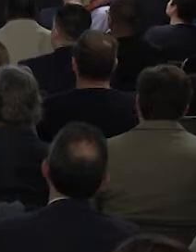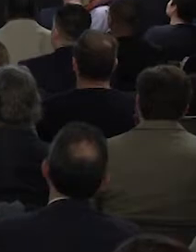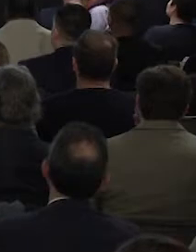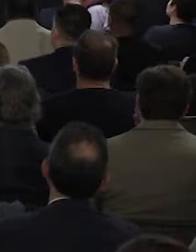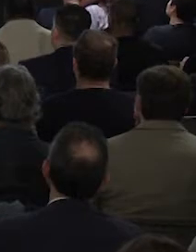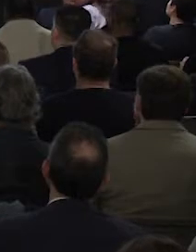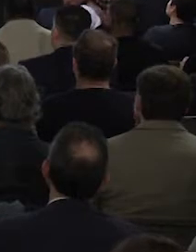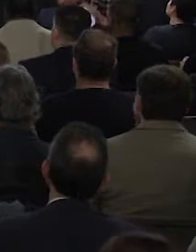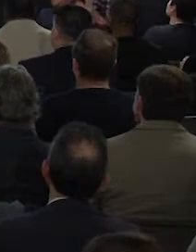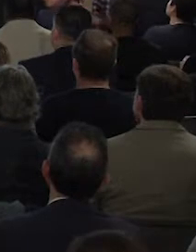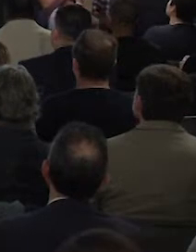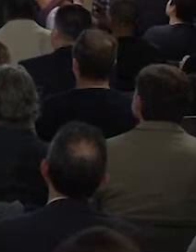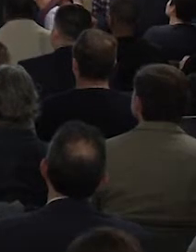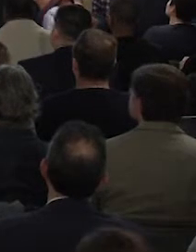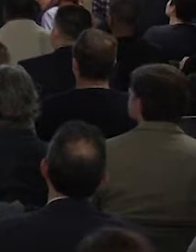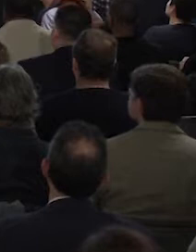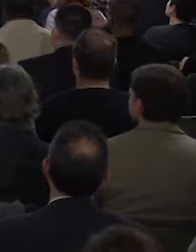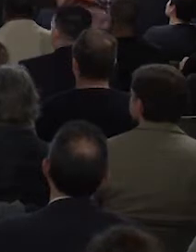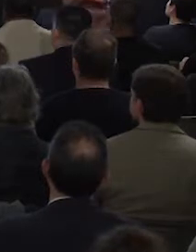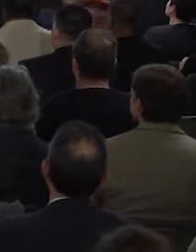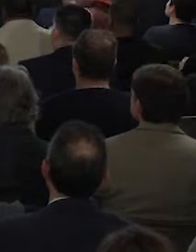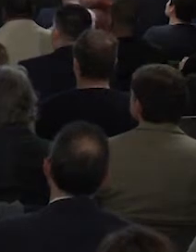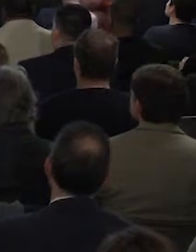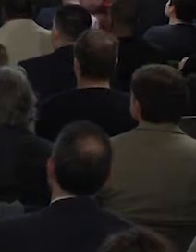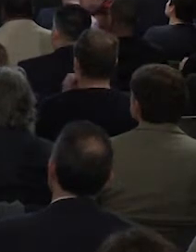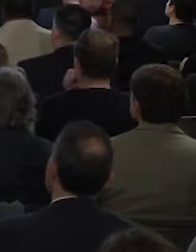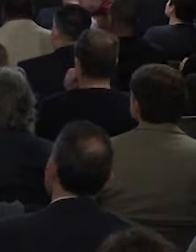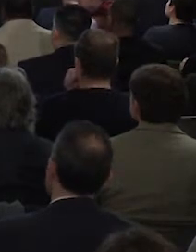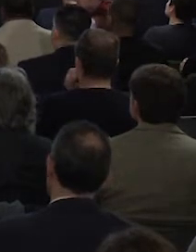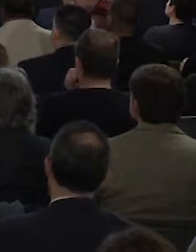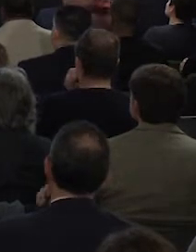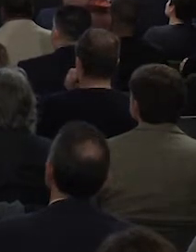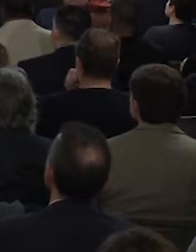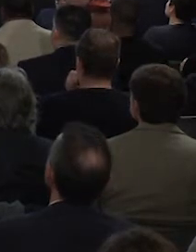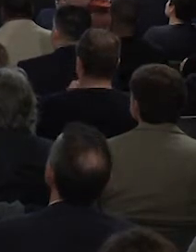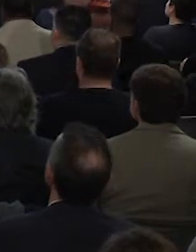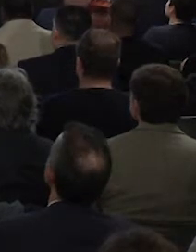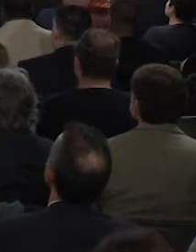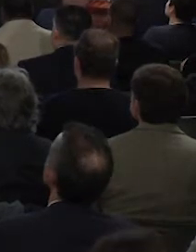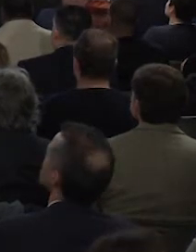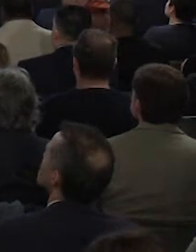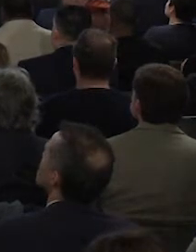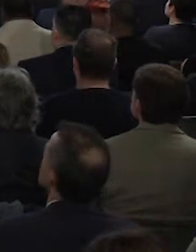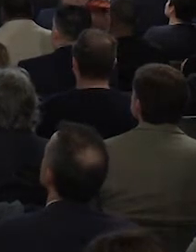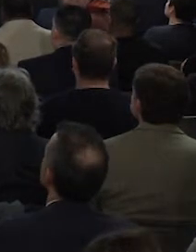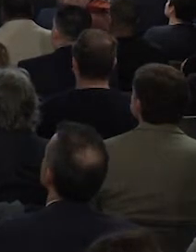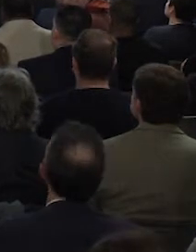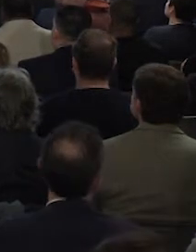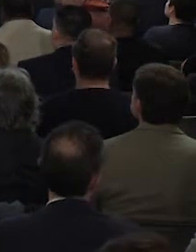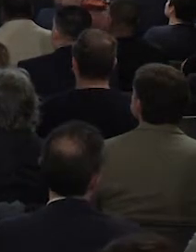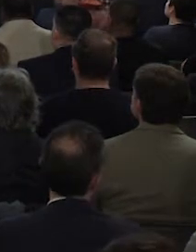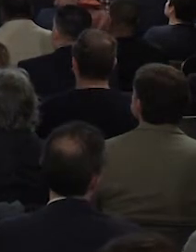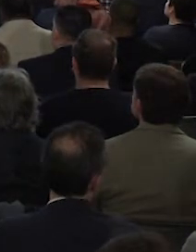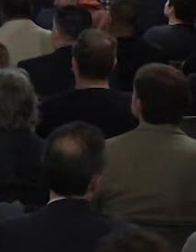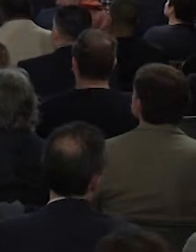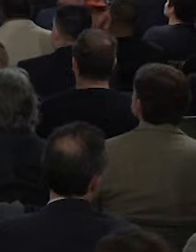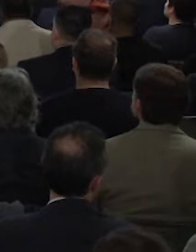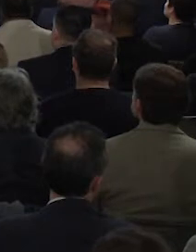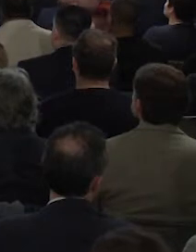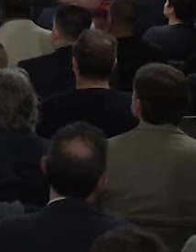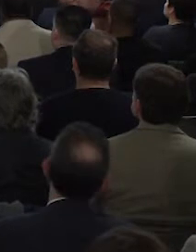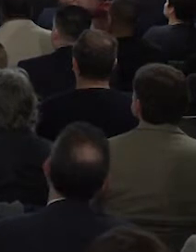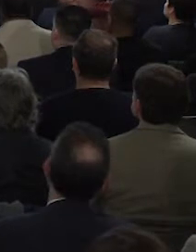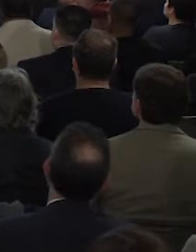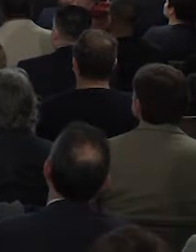Club of Portland's Friday Forum. I am Colin Jones, President-elect of City Club. For more than a century, City Club of Portland is where civic-minded people